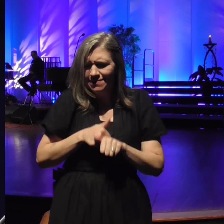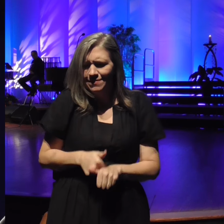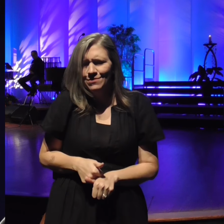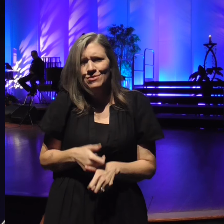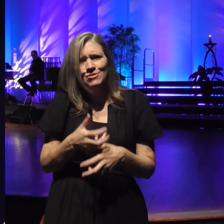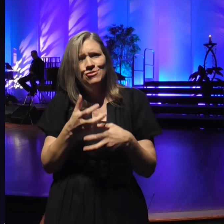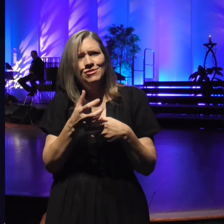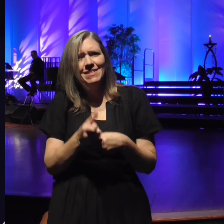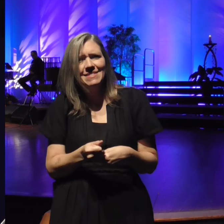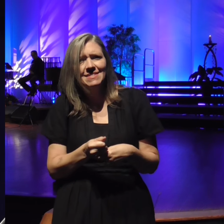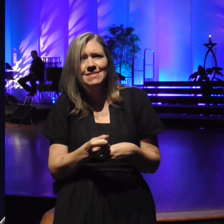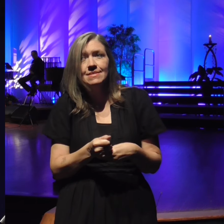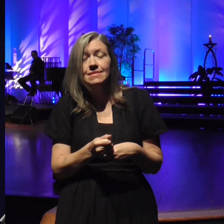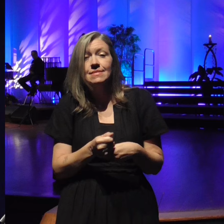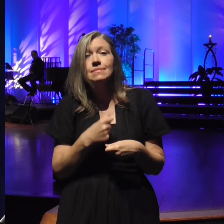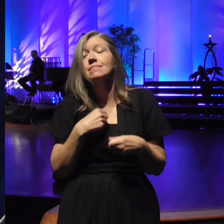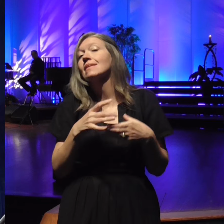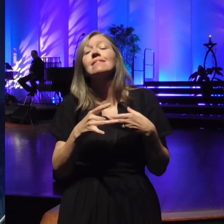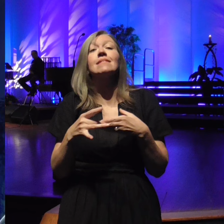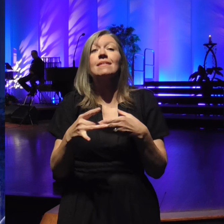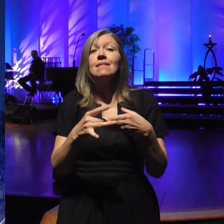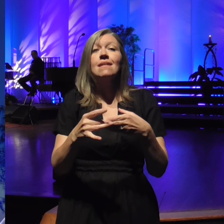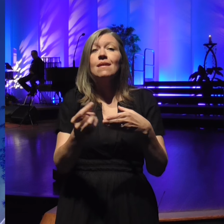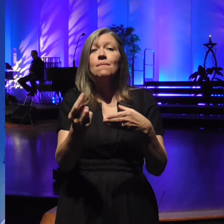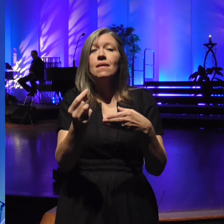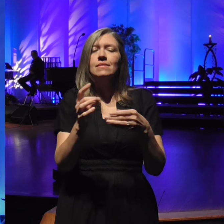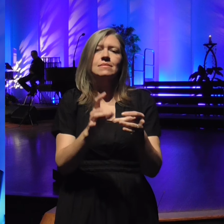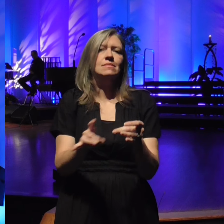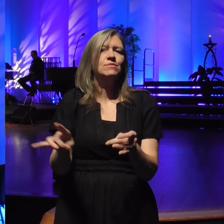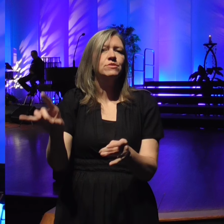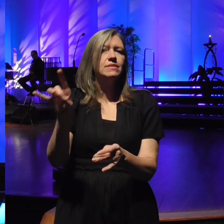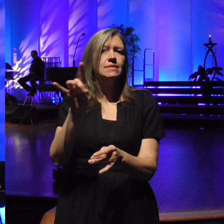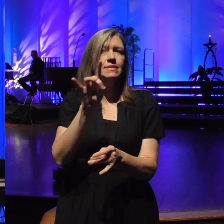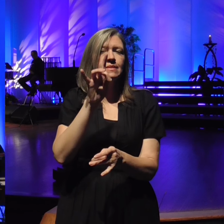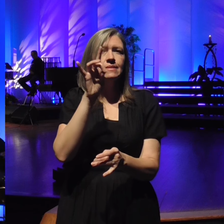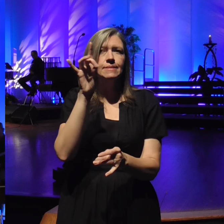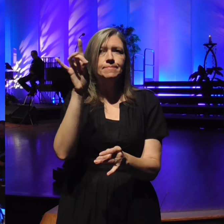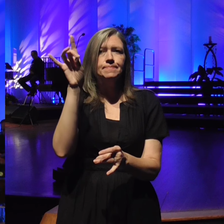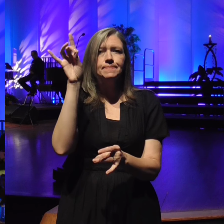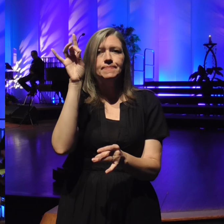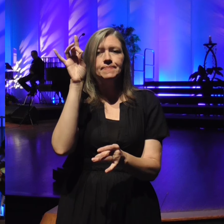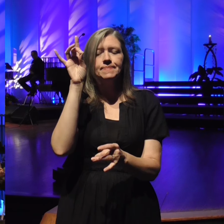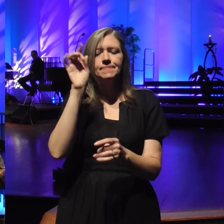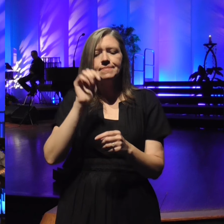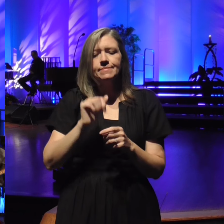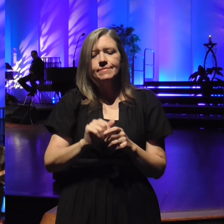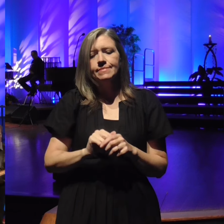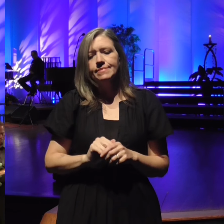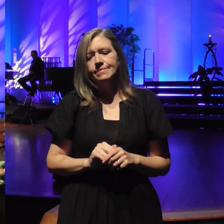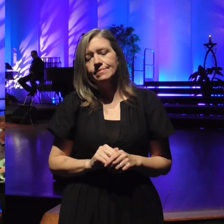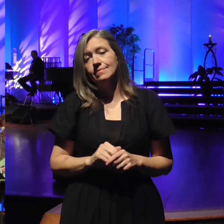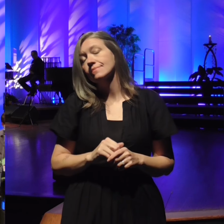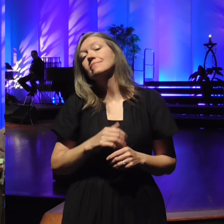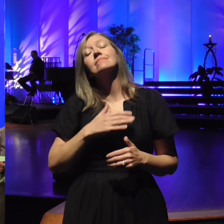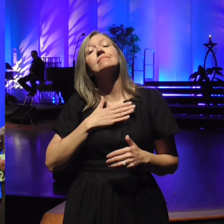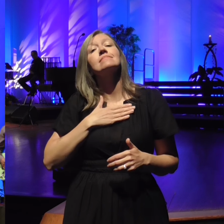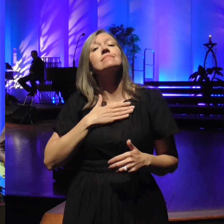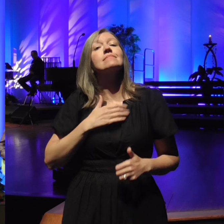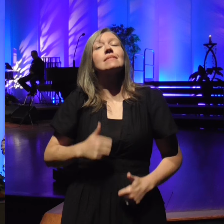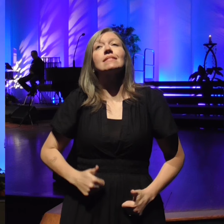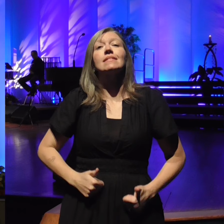wide. I trust my instincts and let Spirit be